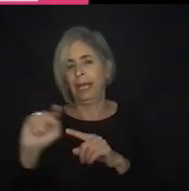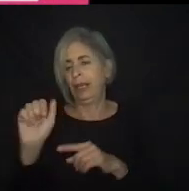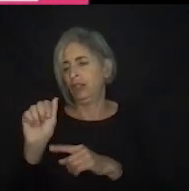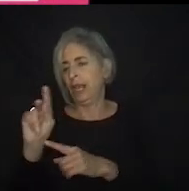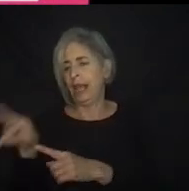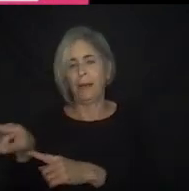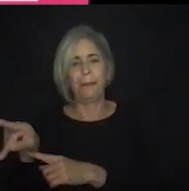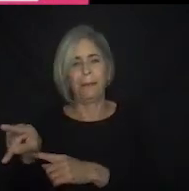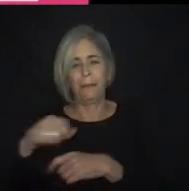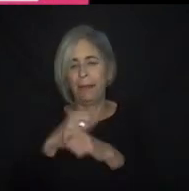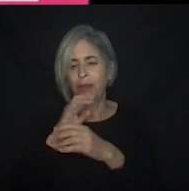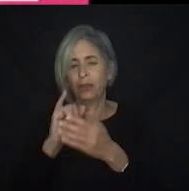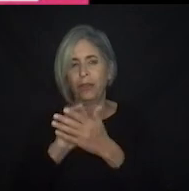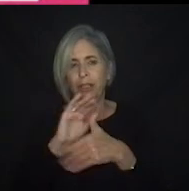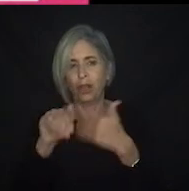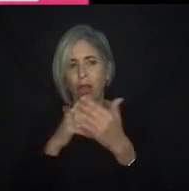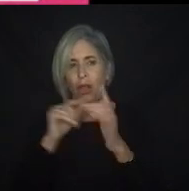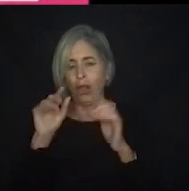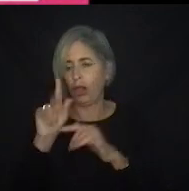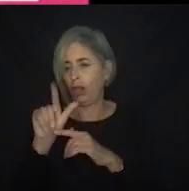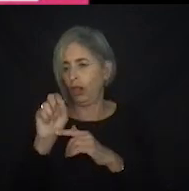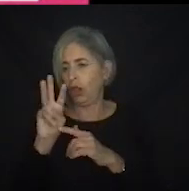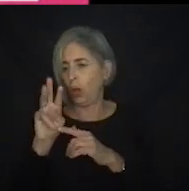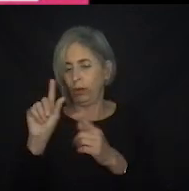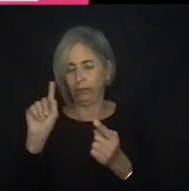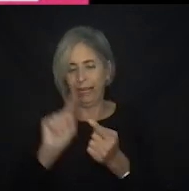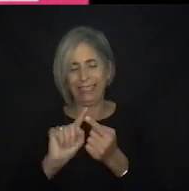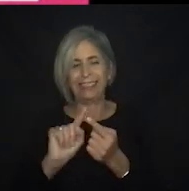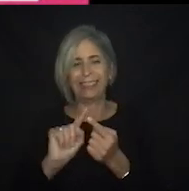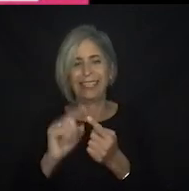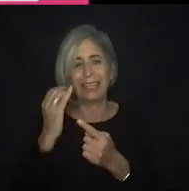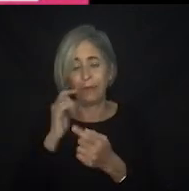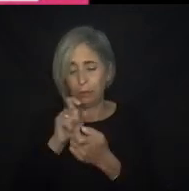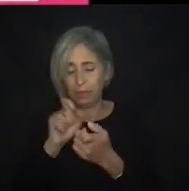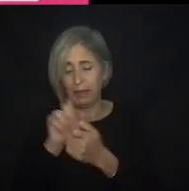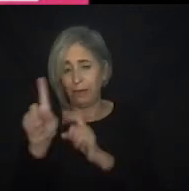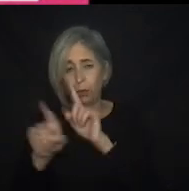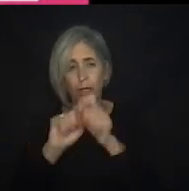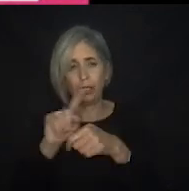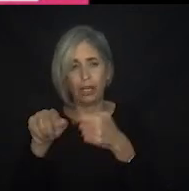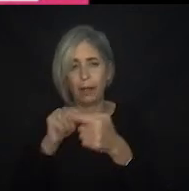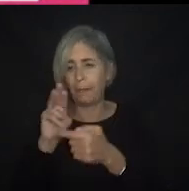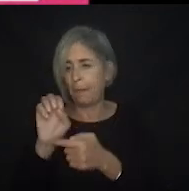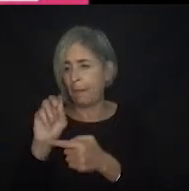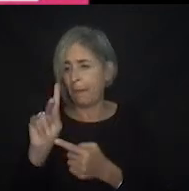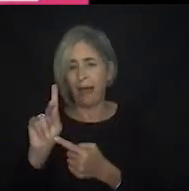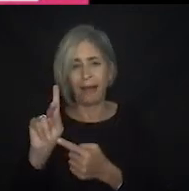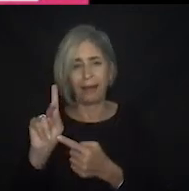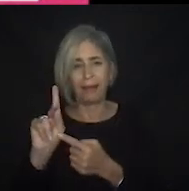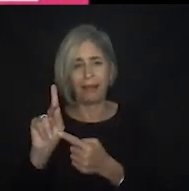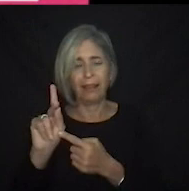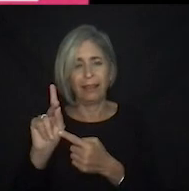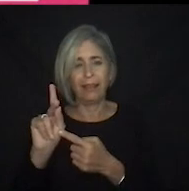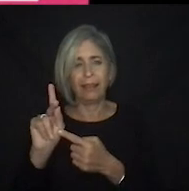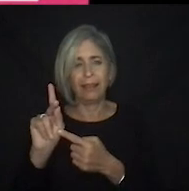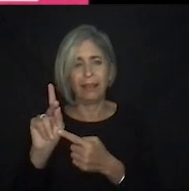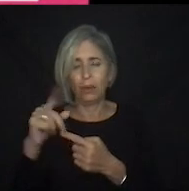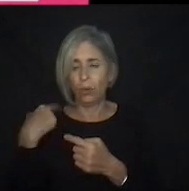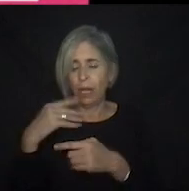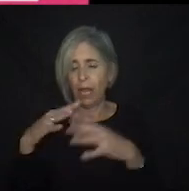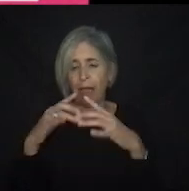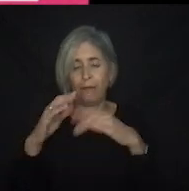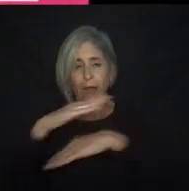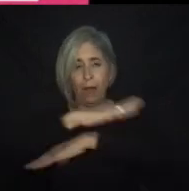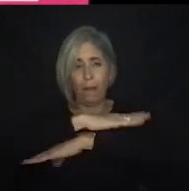cutt.ly/live-stream-app, and just make sure that's all lowercase. If you have any specific questions about Mux, some members of my team have a booth at